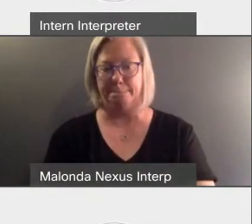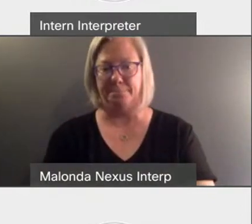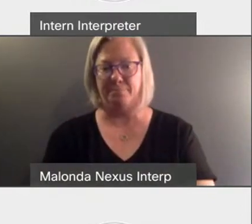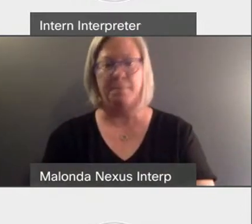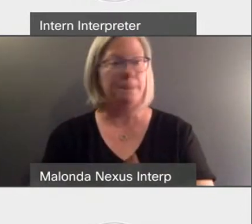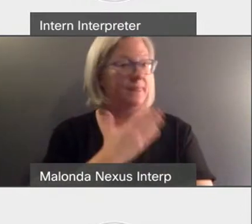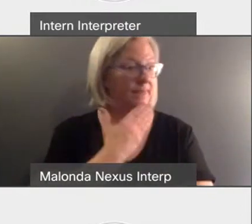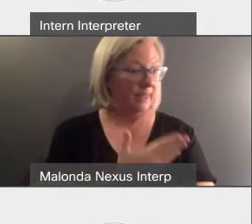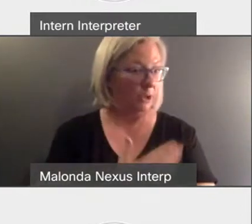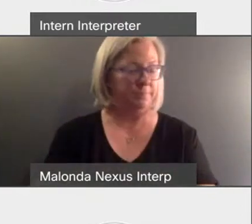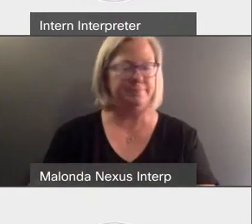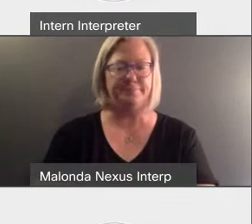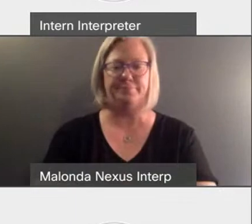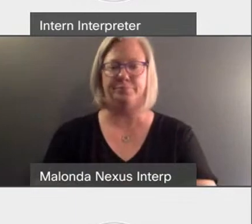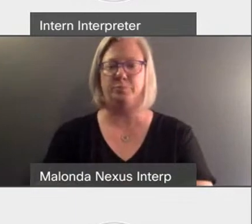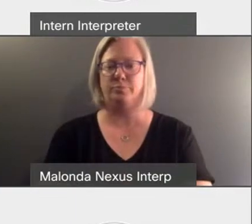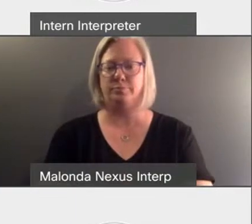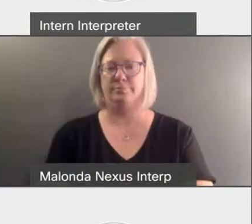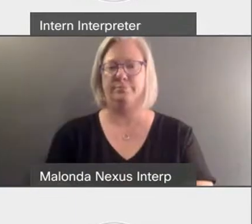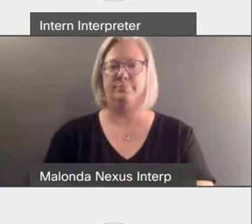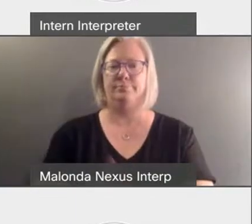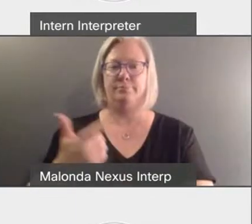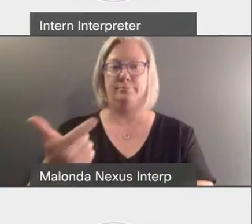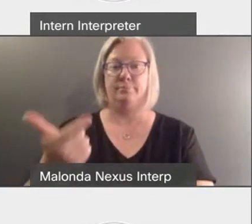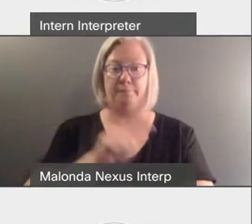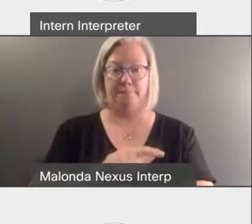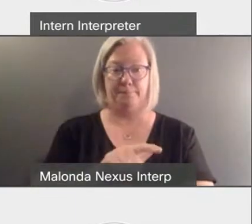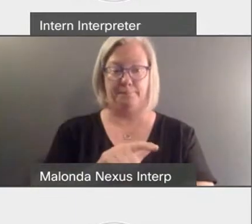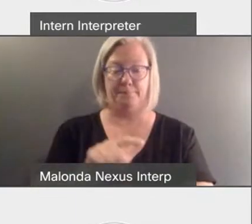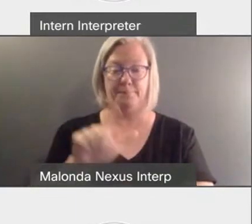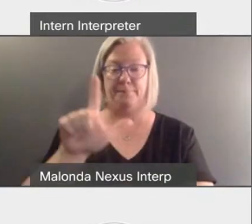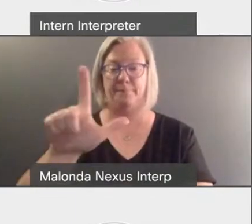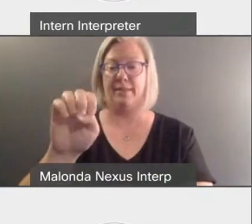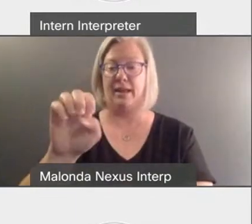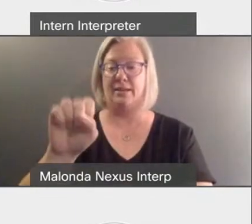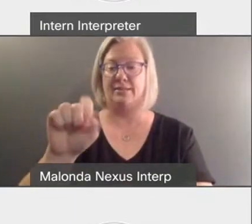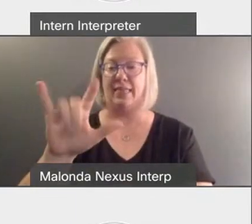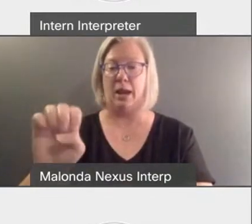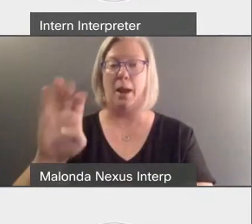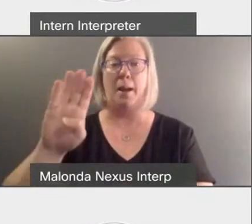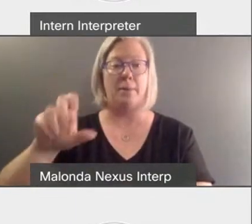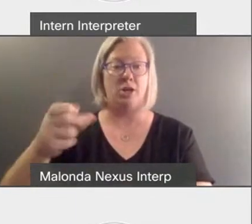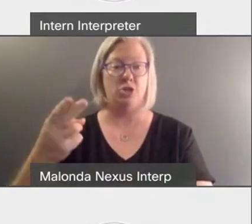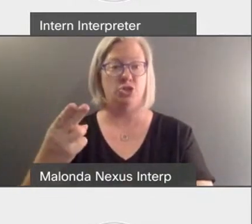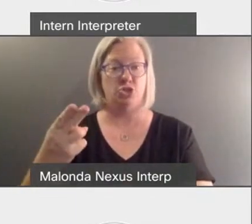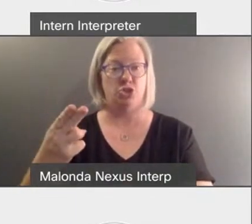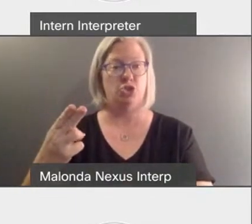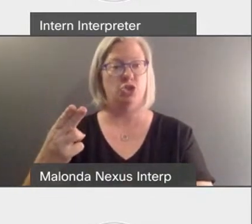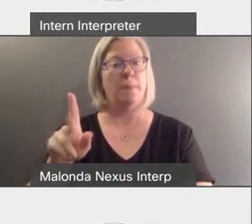Thank you, Susan. All right, our next speaker will be Leslie Bush from Private Citizen.